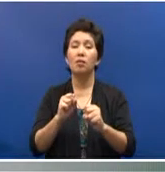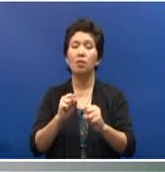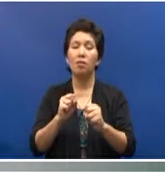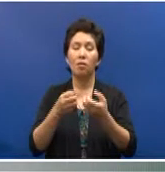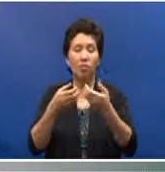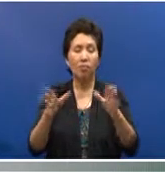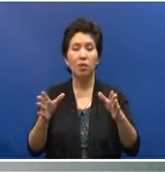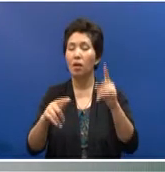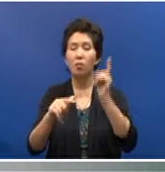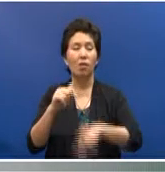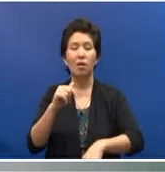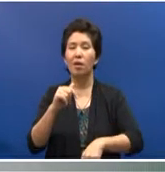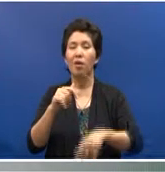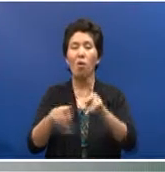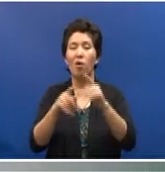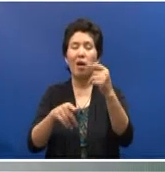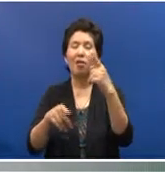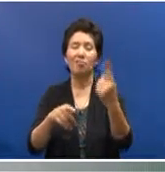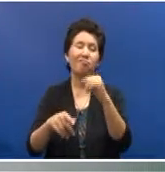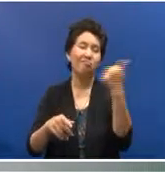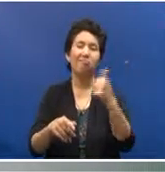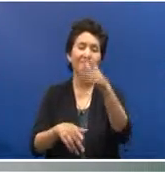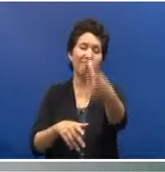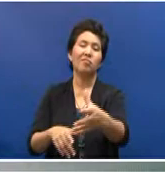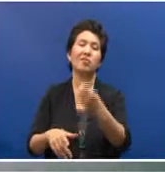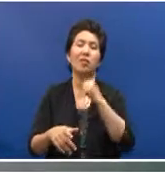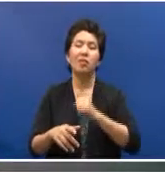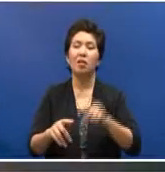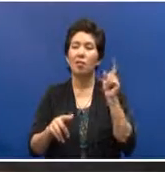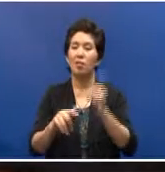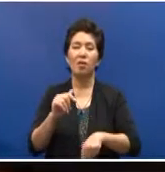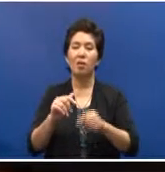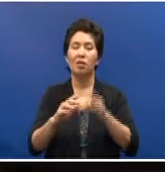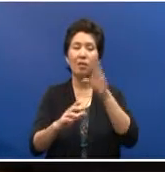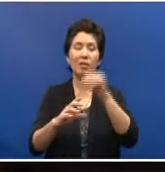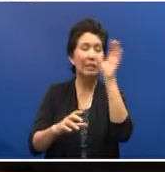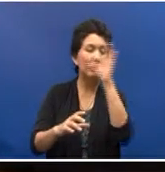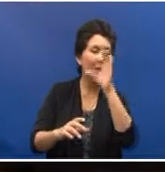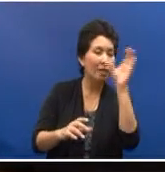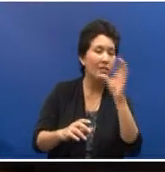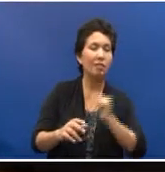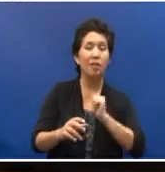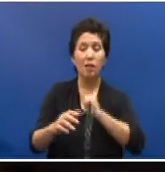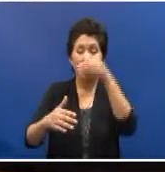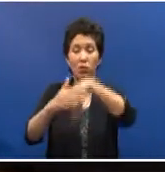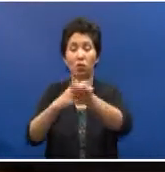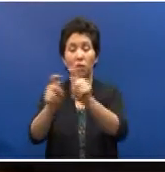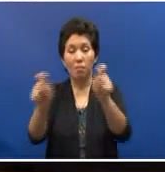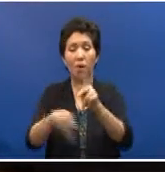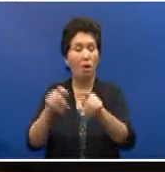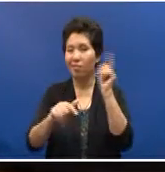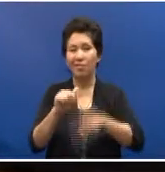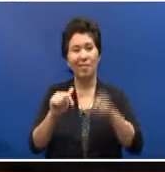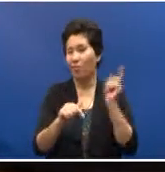by others. This concept does not exist in hunting and gathering societies. You can see the difference.